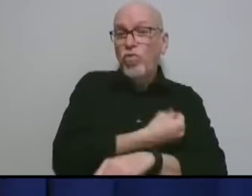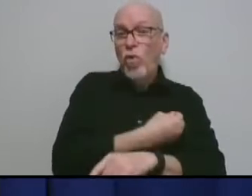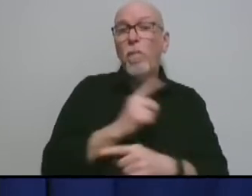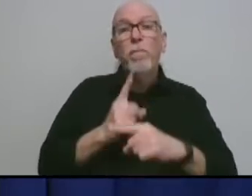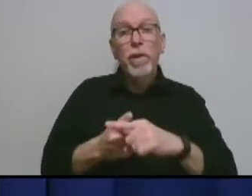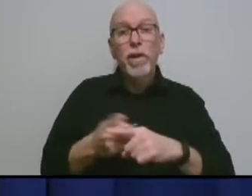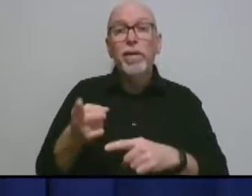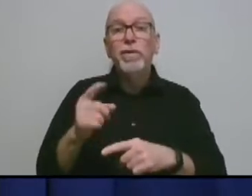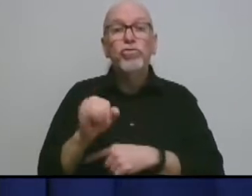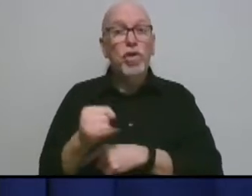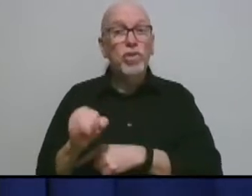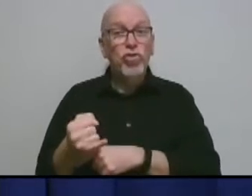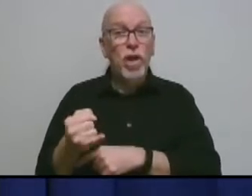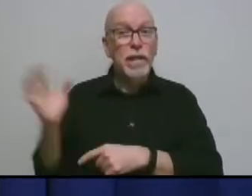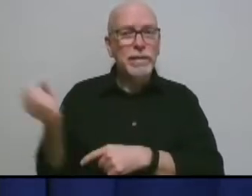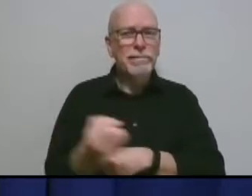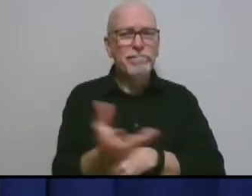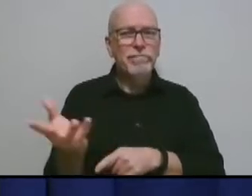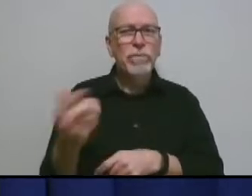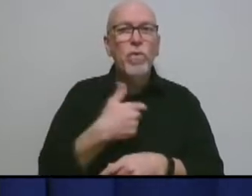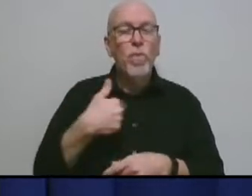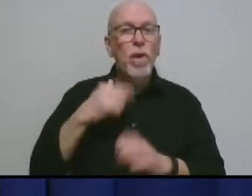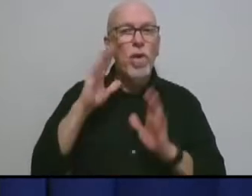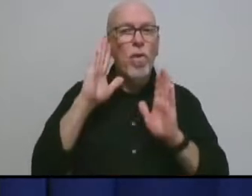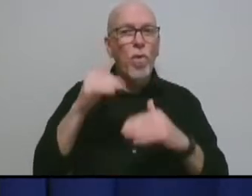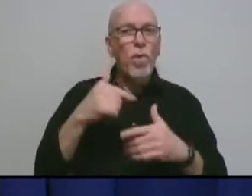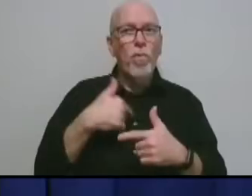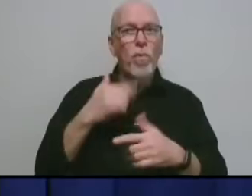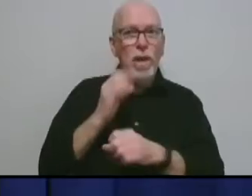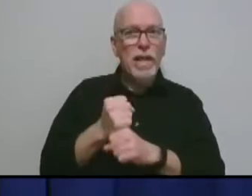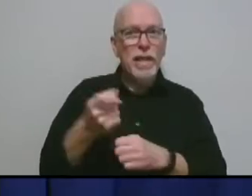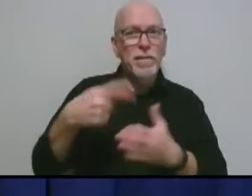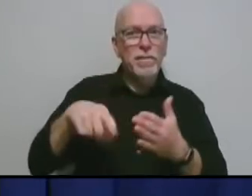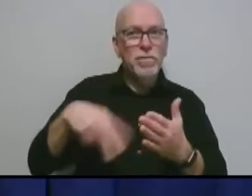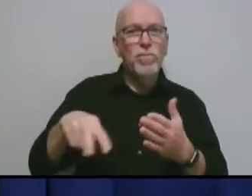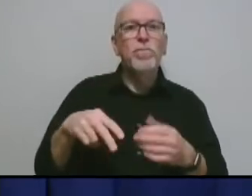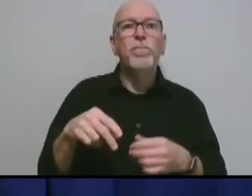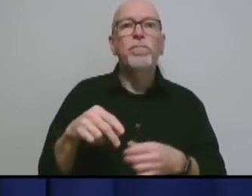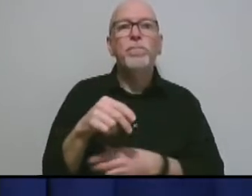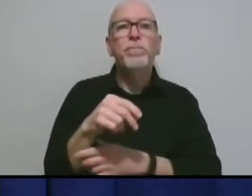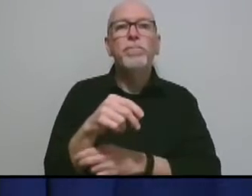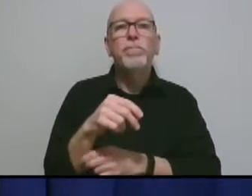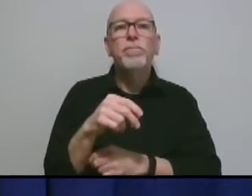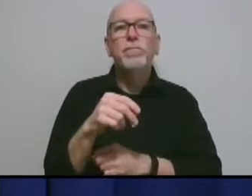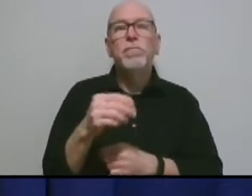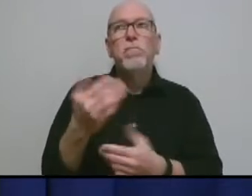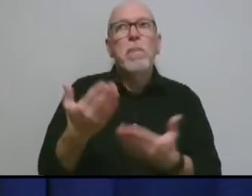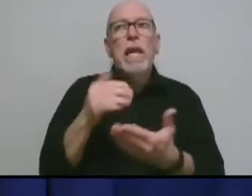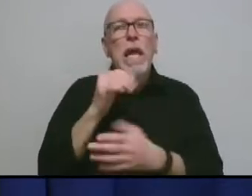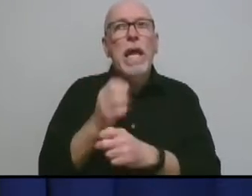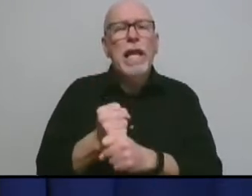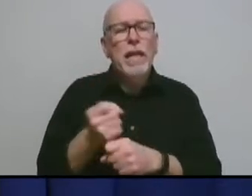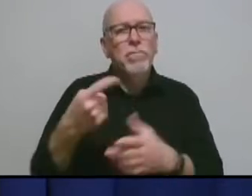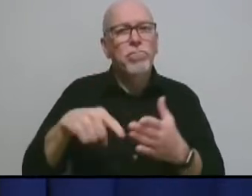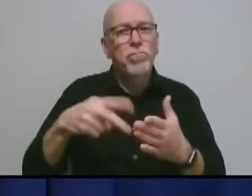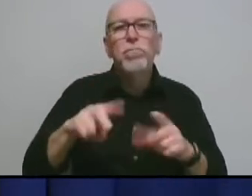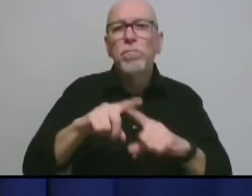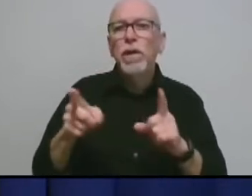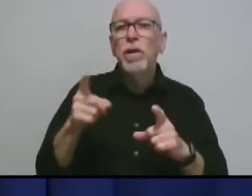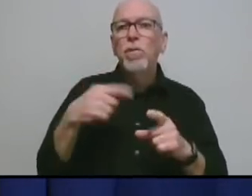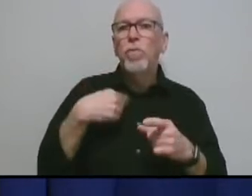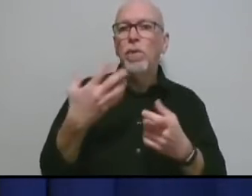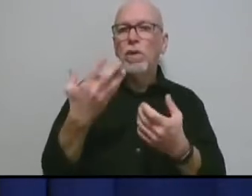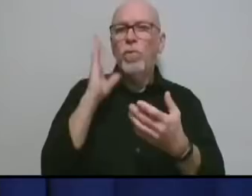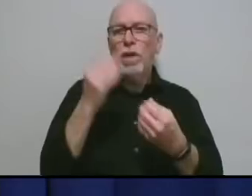doses of Johnson & Johnson that we were hoping to be able to have these next few weeks. And may not get, so that they can go out and